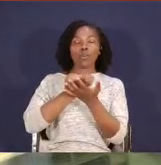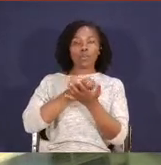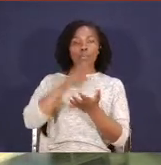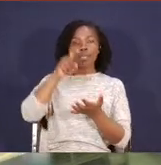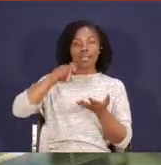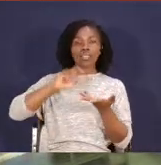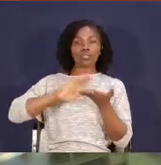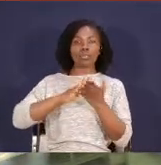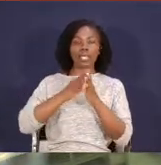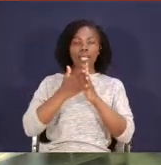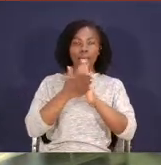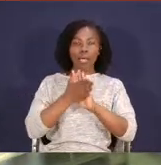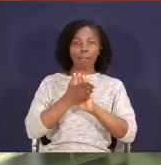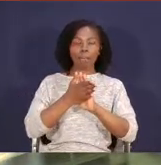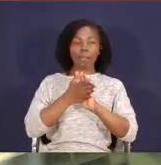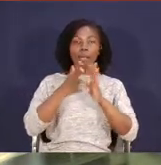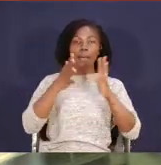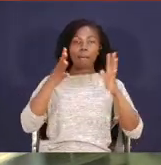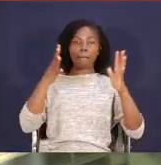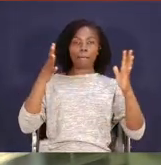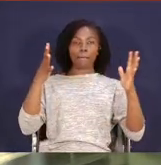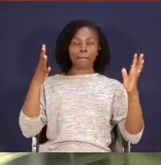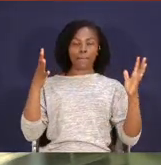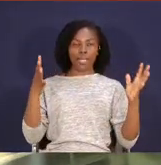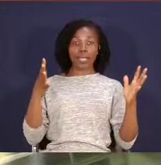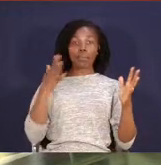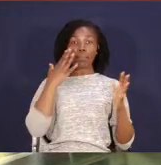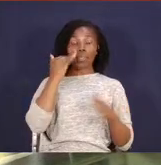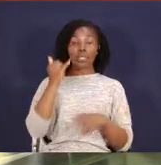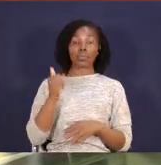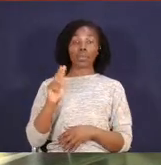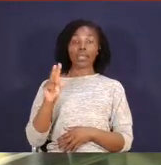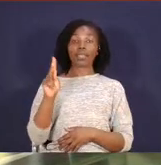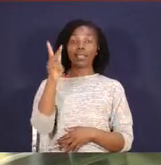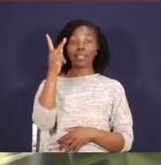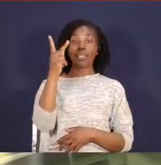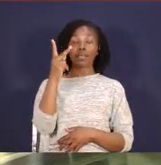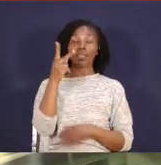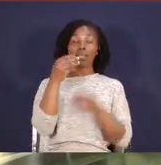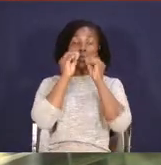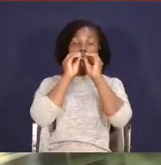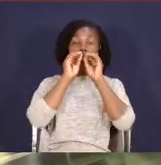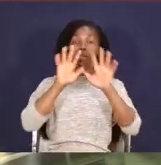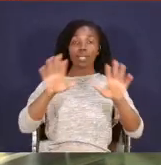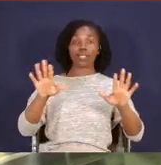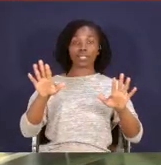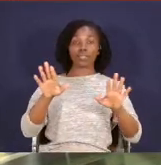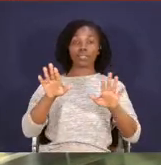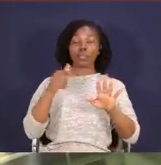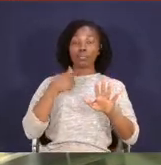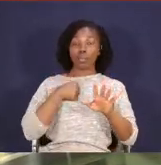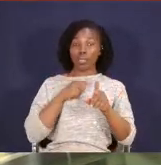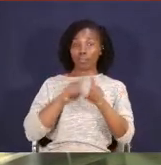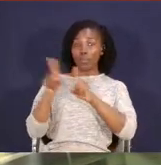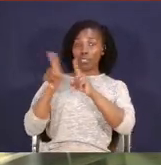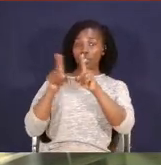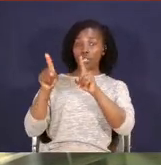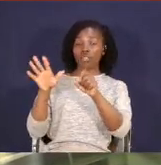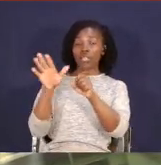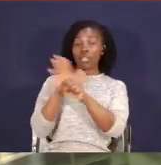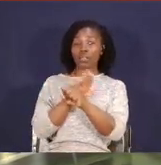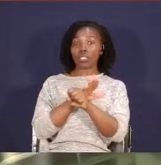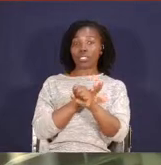what God has given us, and this country is blessed. The other day, because I travel a lot, I was in the National